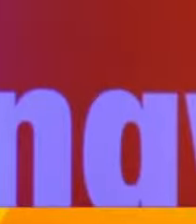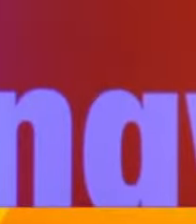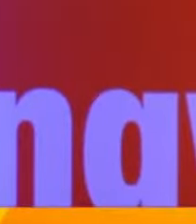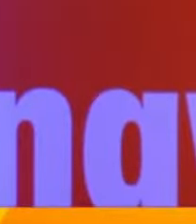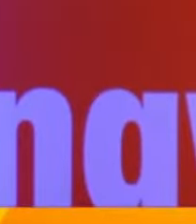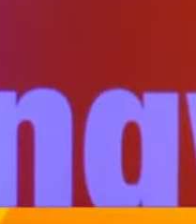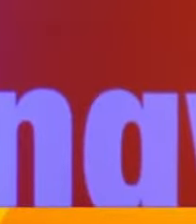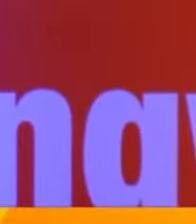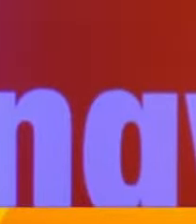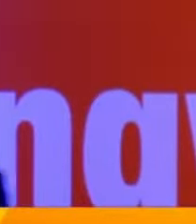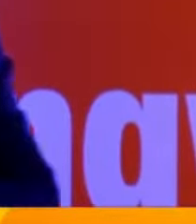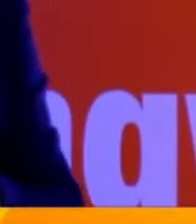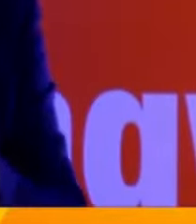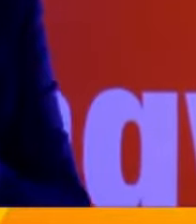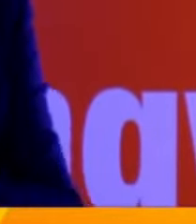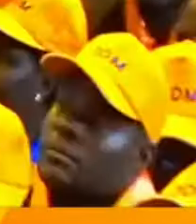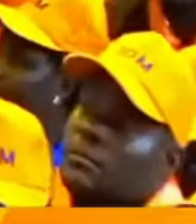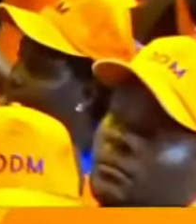Can you wave